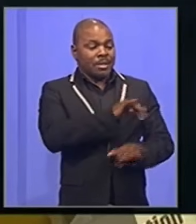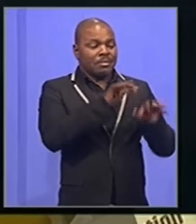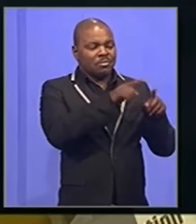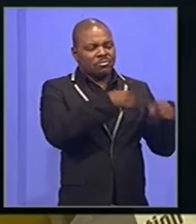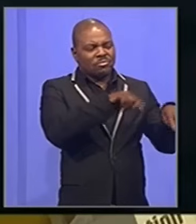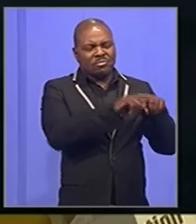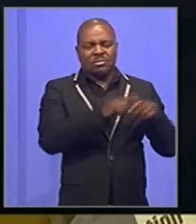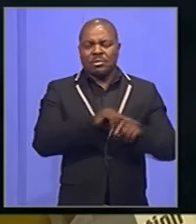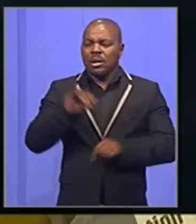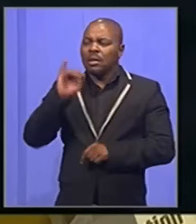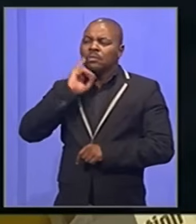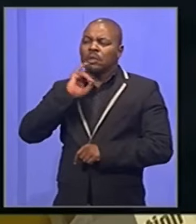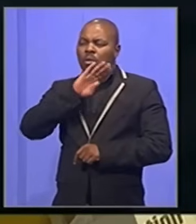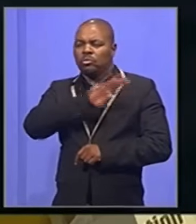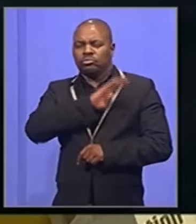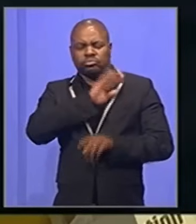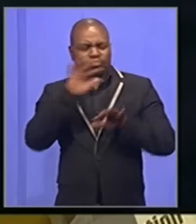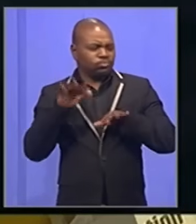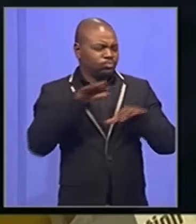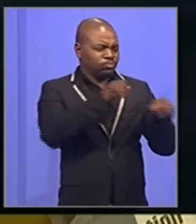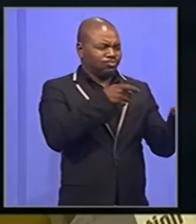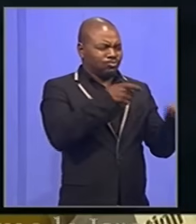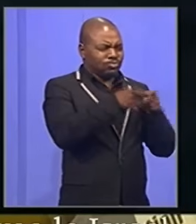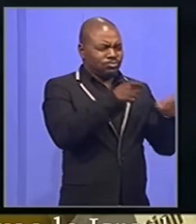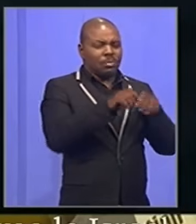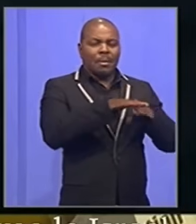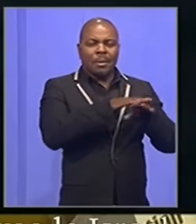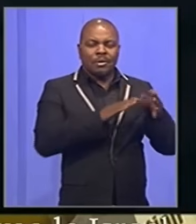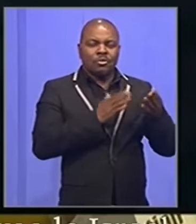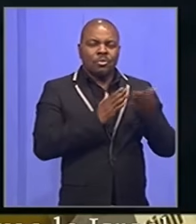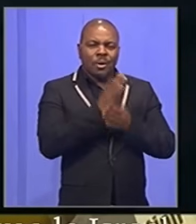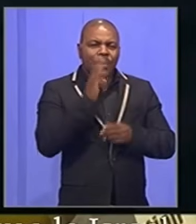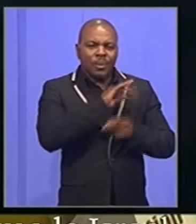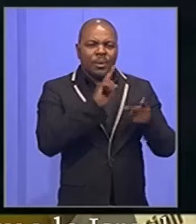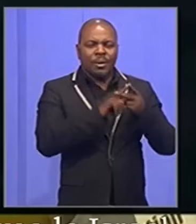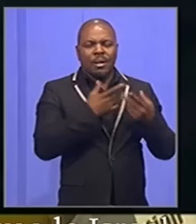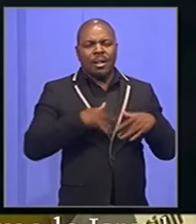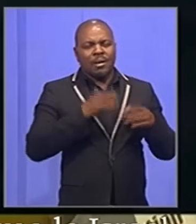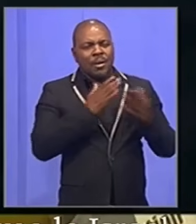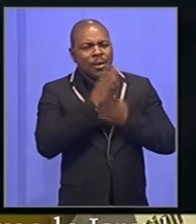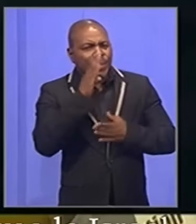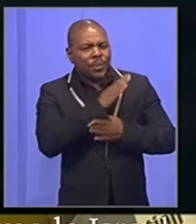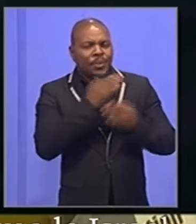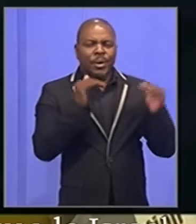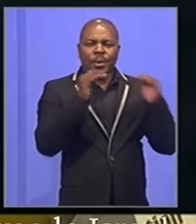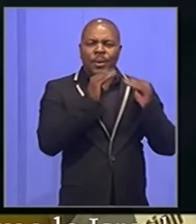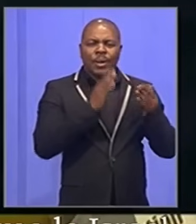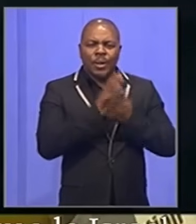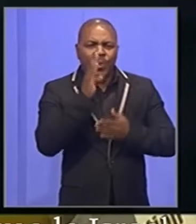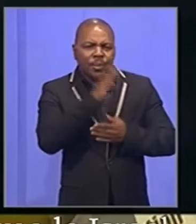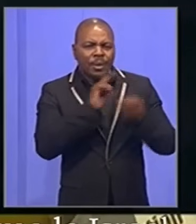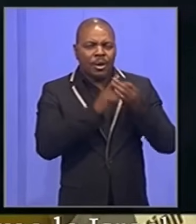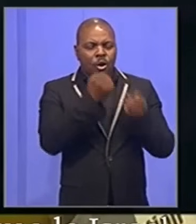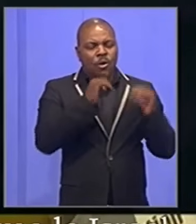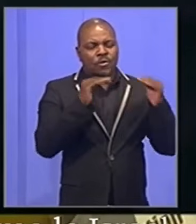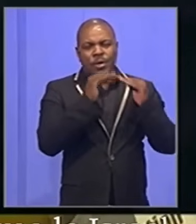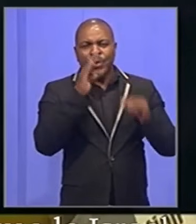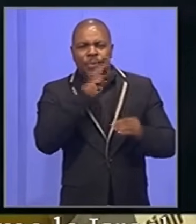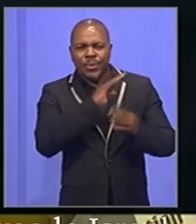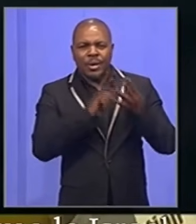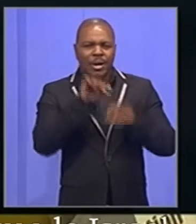military occupation without basic human rights, such as the rights to life, the right to equality, the right to a fair trial, the